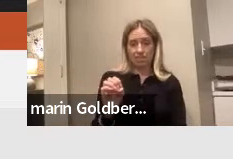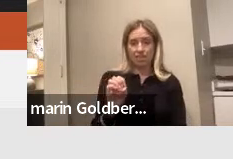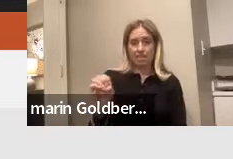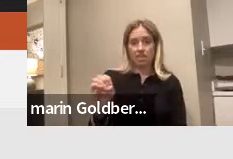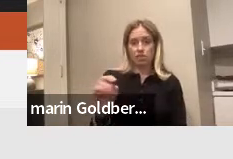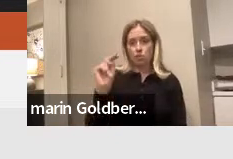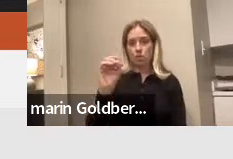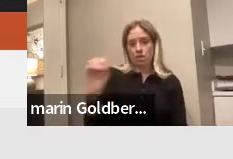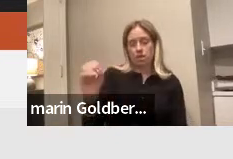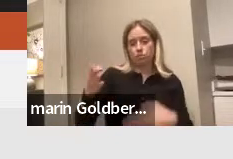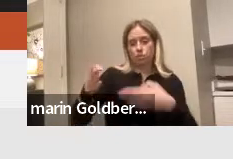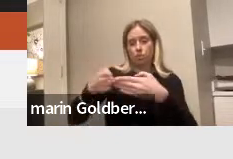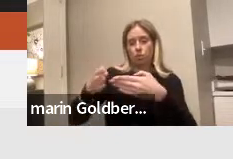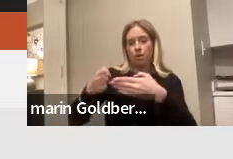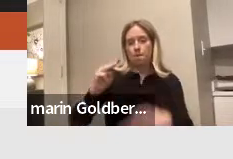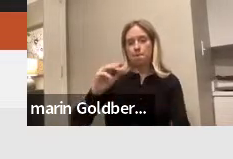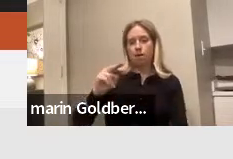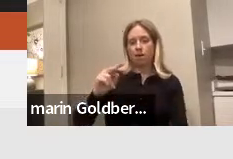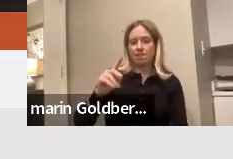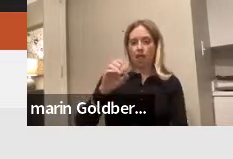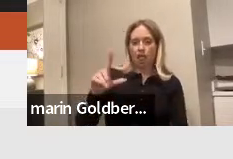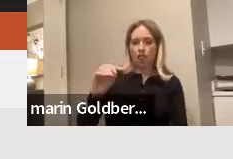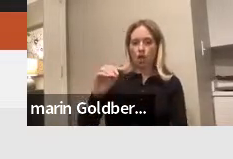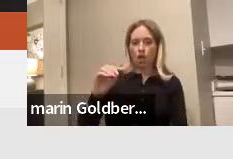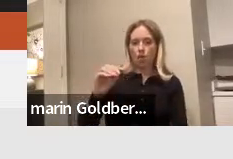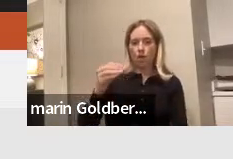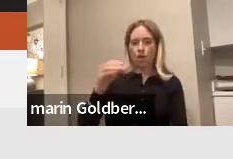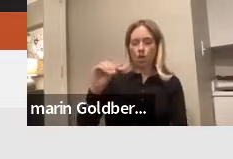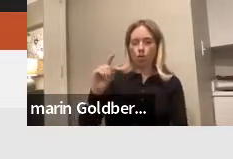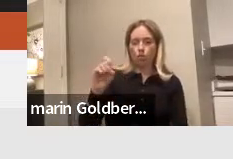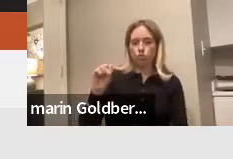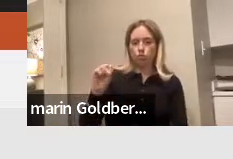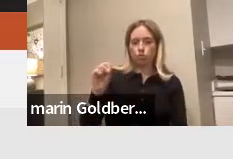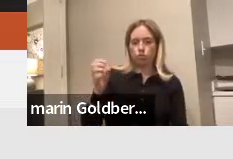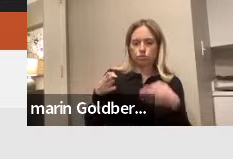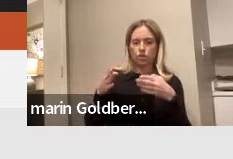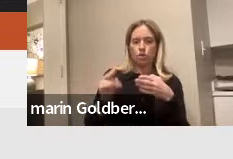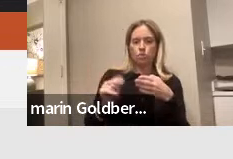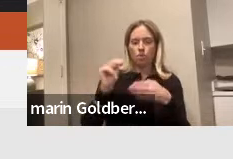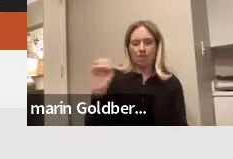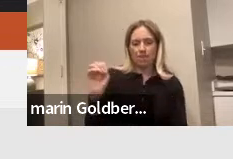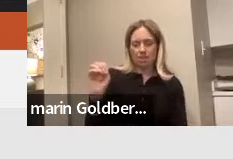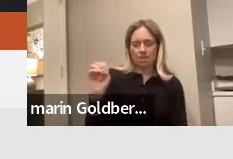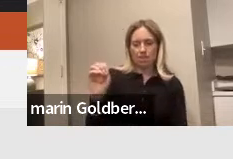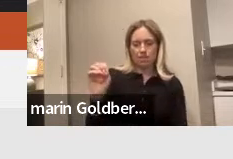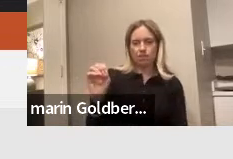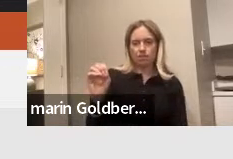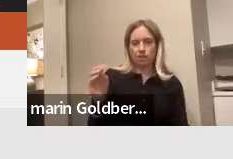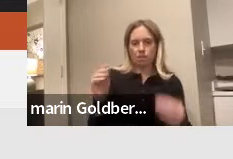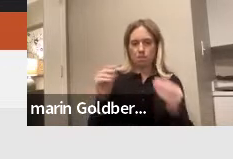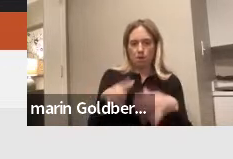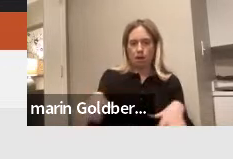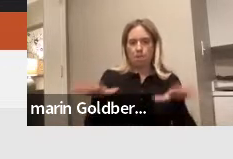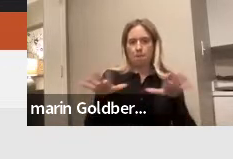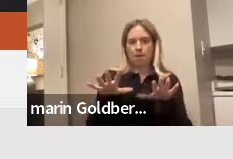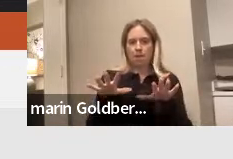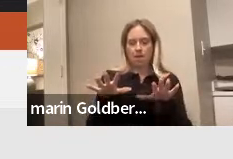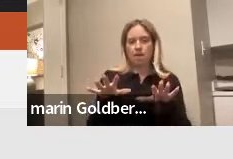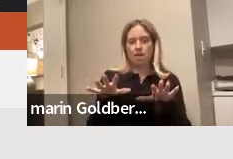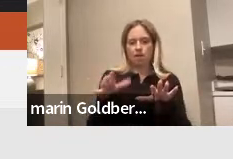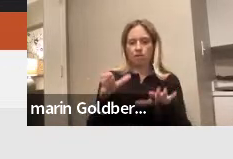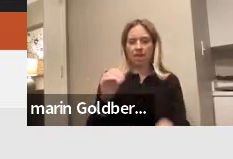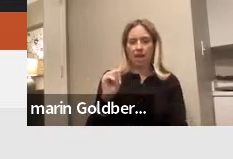northeast corner of Montello Avenue and Oates Street Northeast. Properties located, of course,